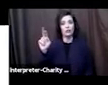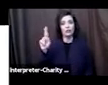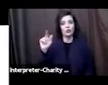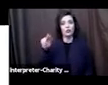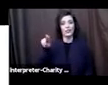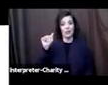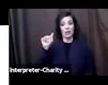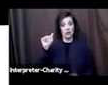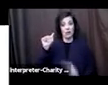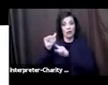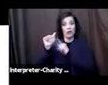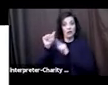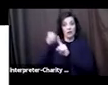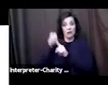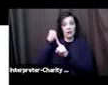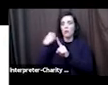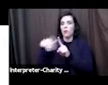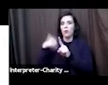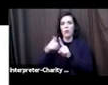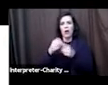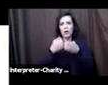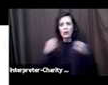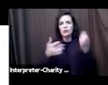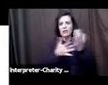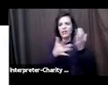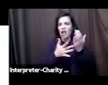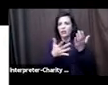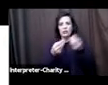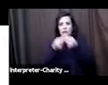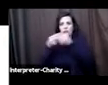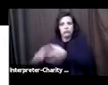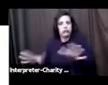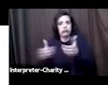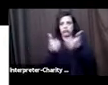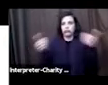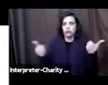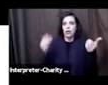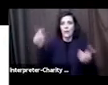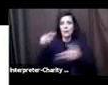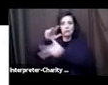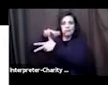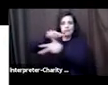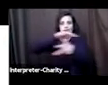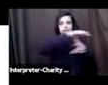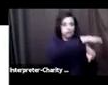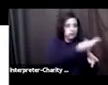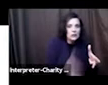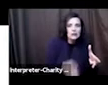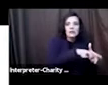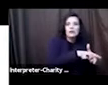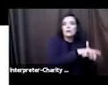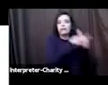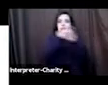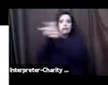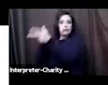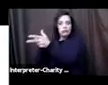from the tools and technology they needed. They were airlifted out, or they were put on boats and taken out